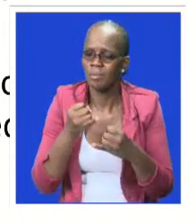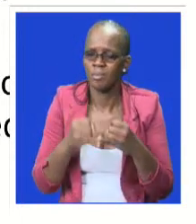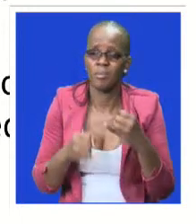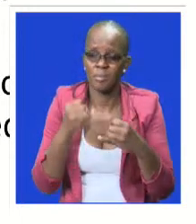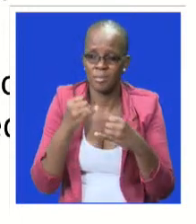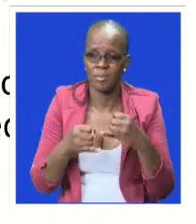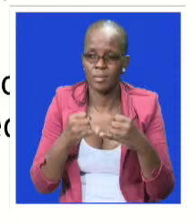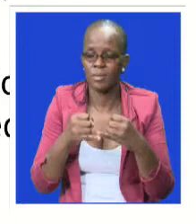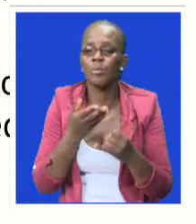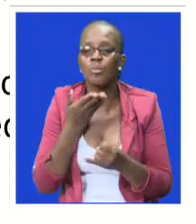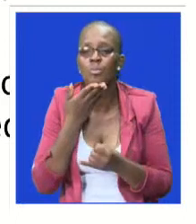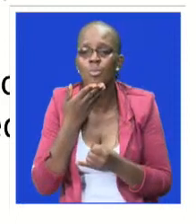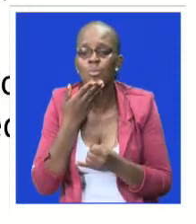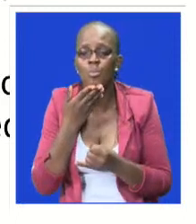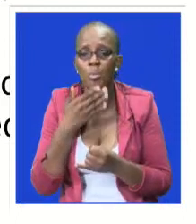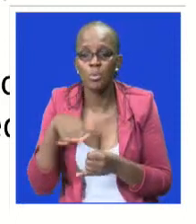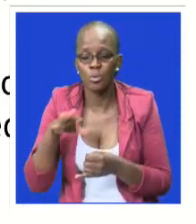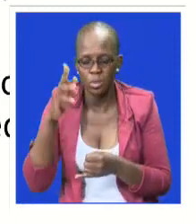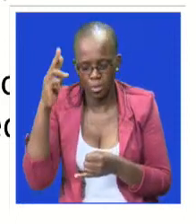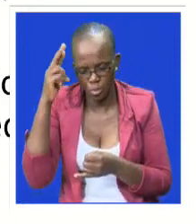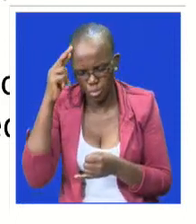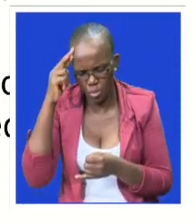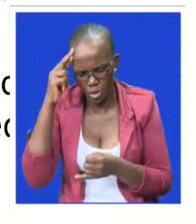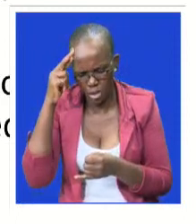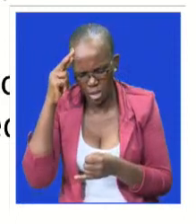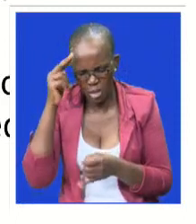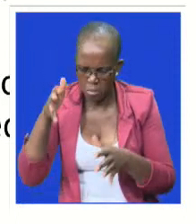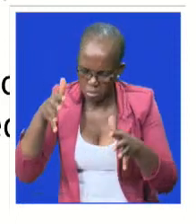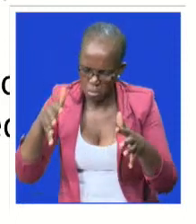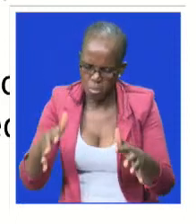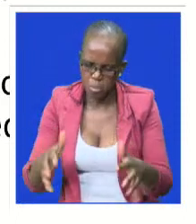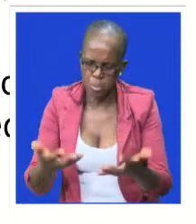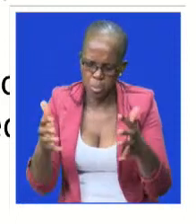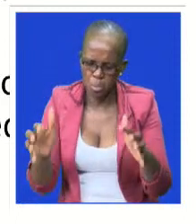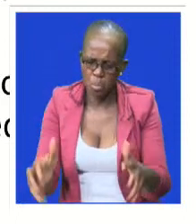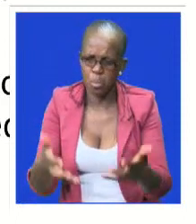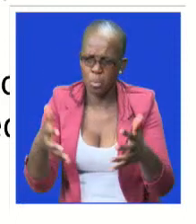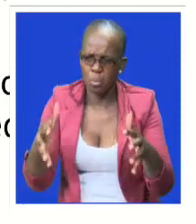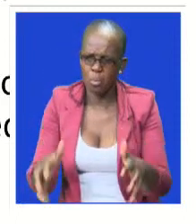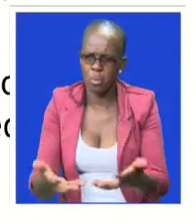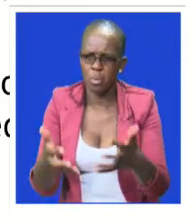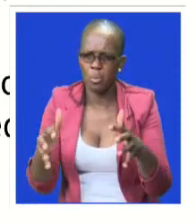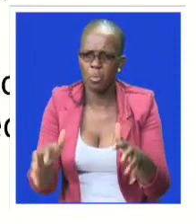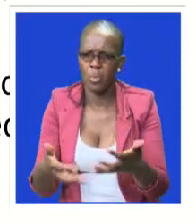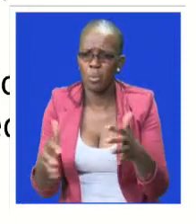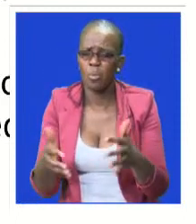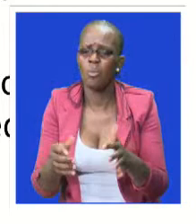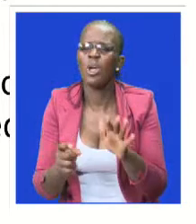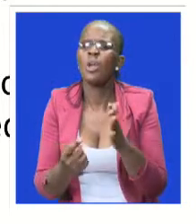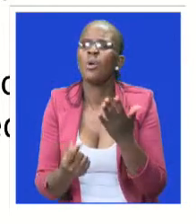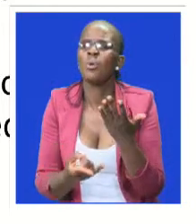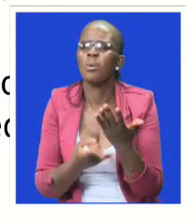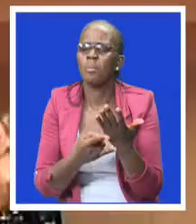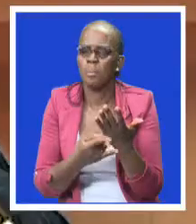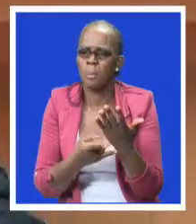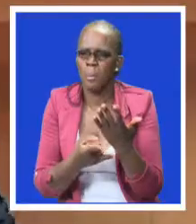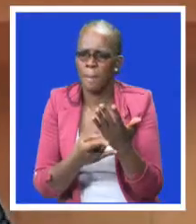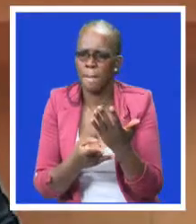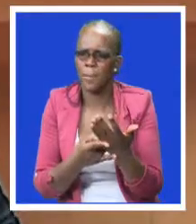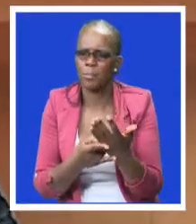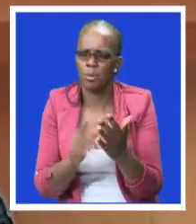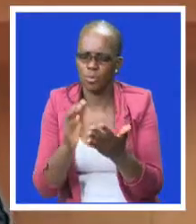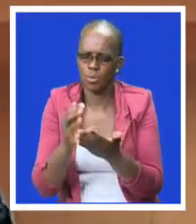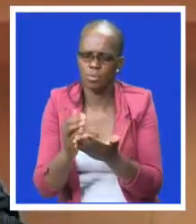they dug holes that they covered with grass to make traps to catch bigger animals. This can be